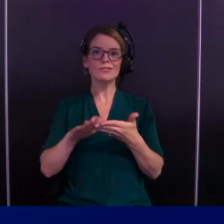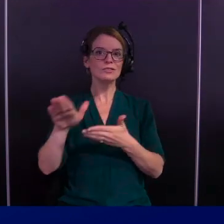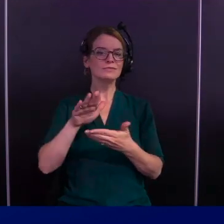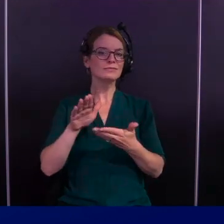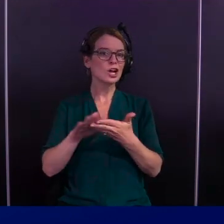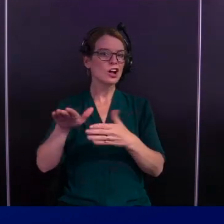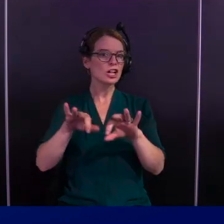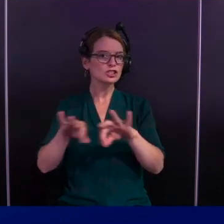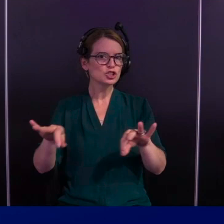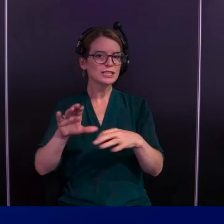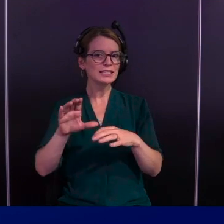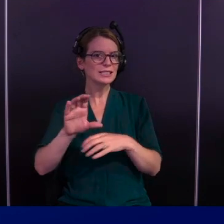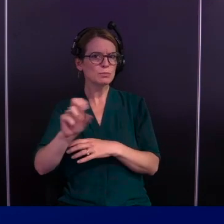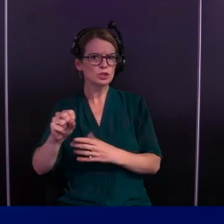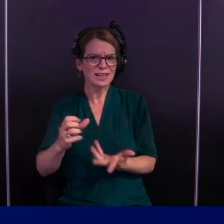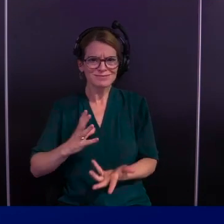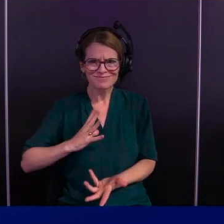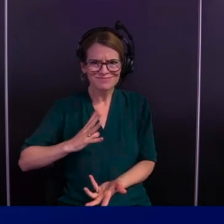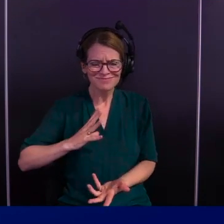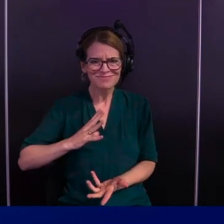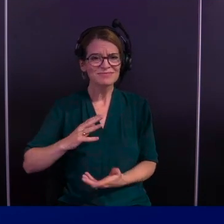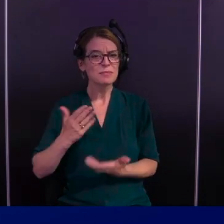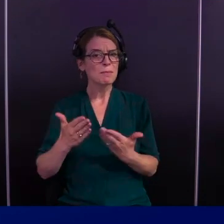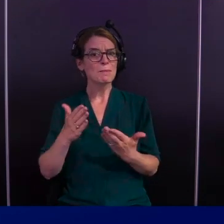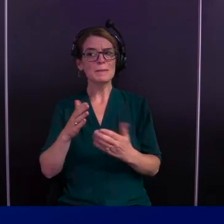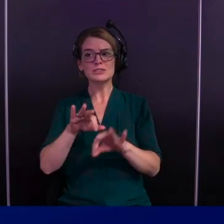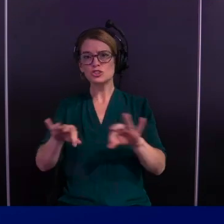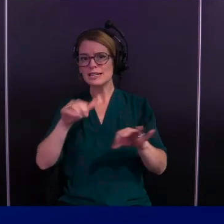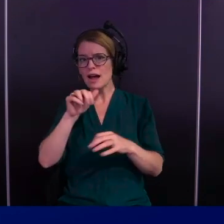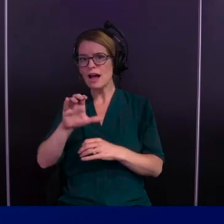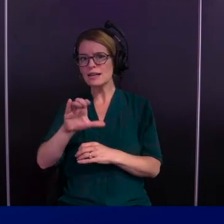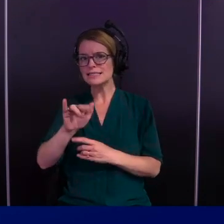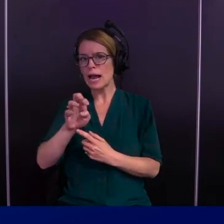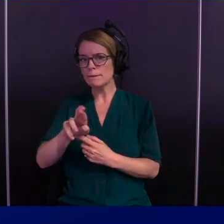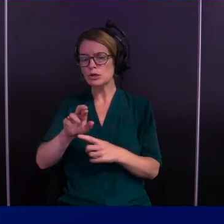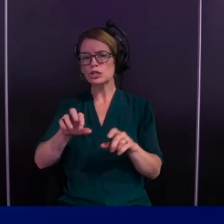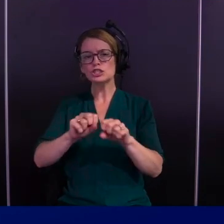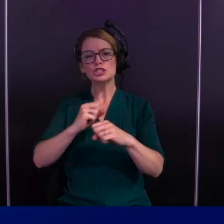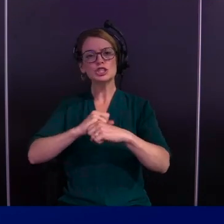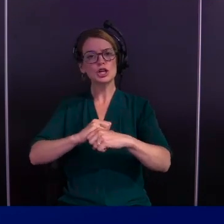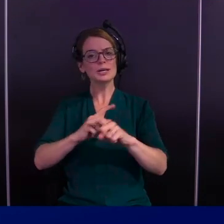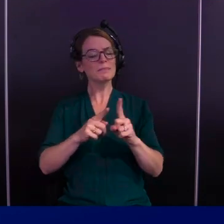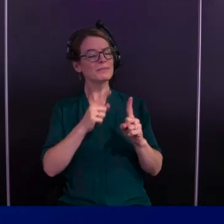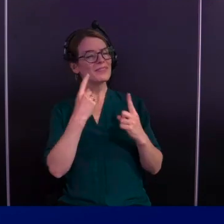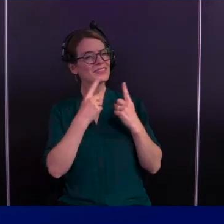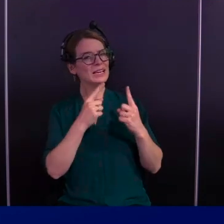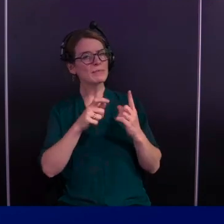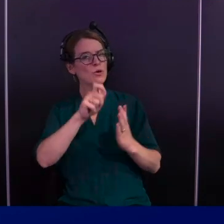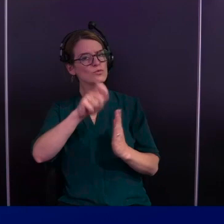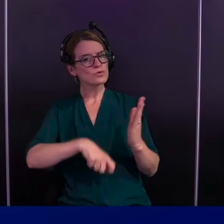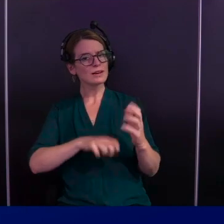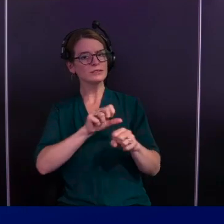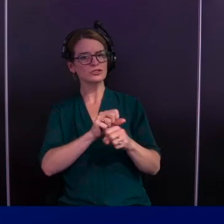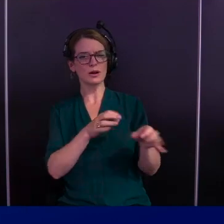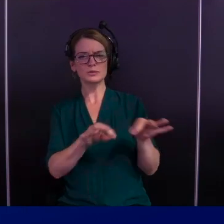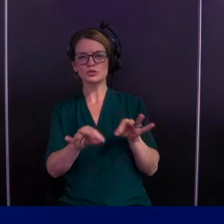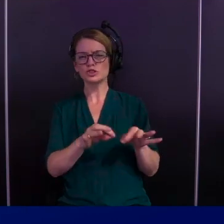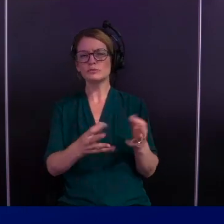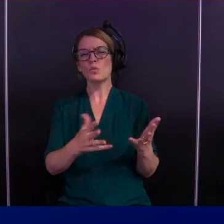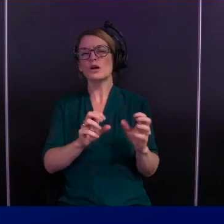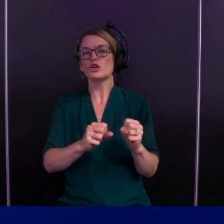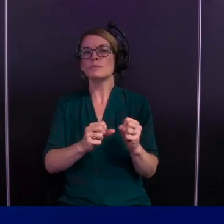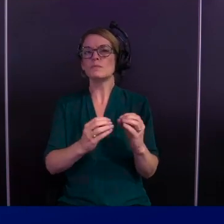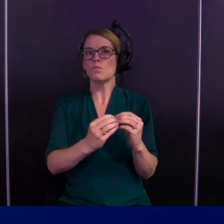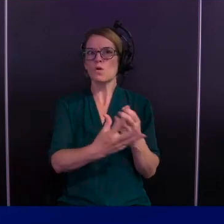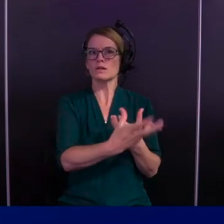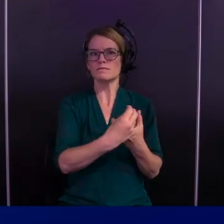science, and that's fine. They might not have cybersecurity as their degree, but thinking about different types of traits that you're looking for. So at Amazon,